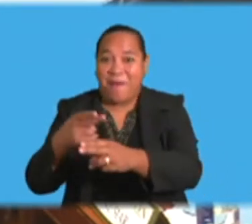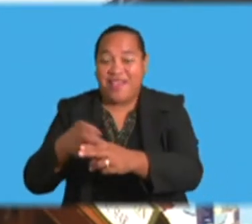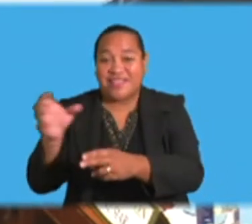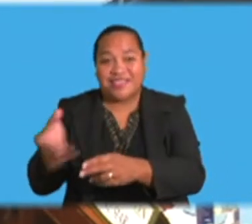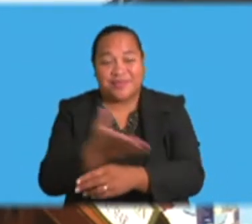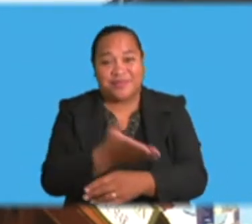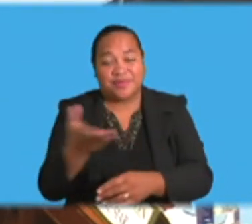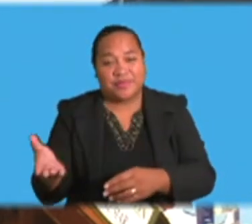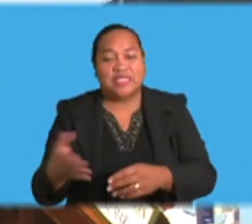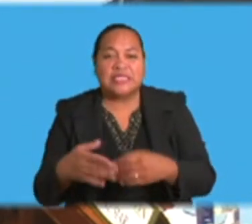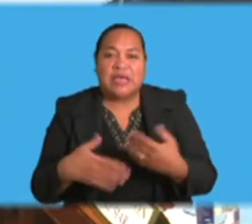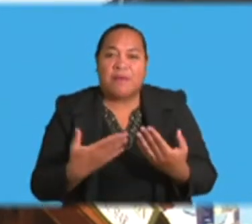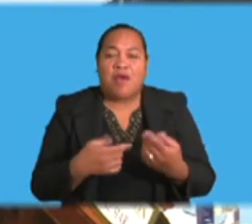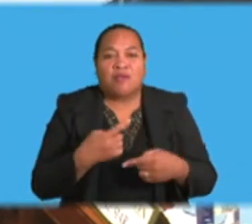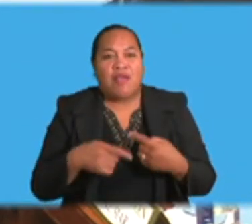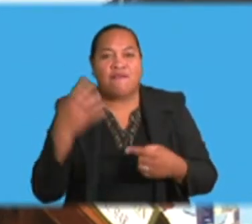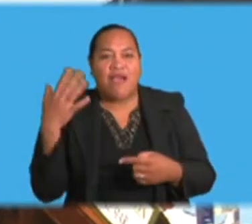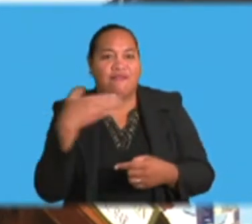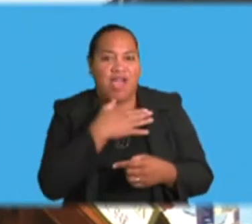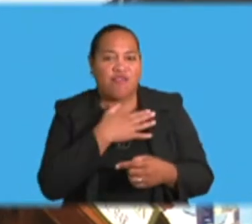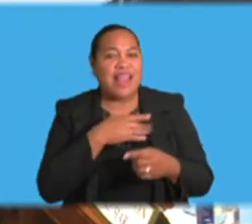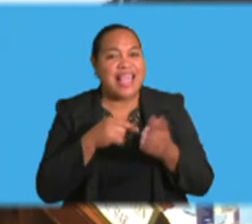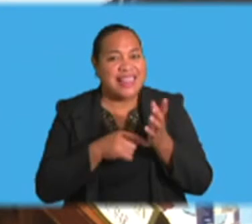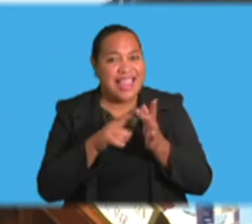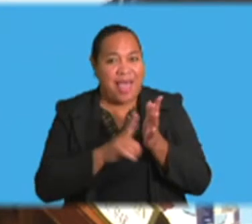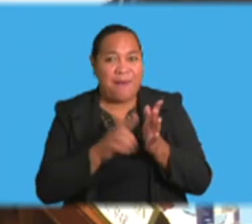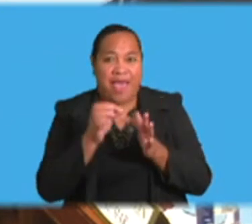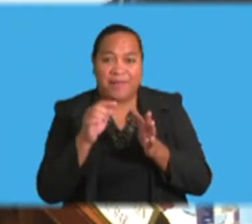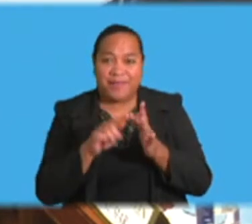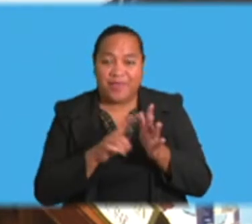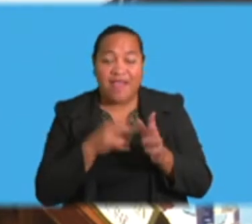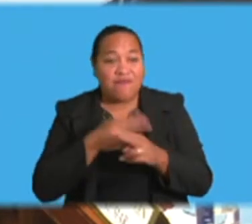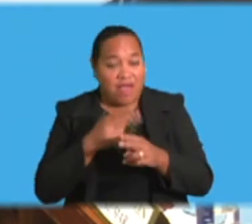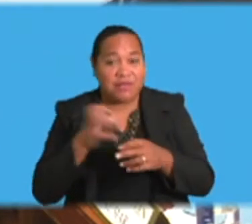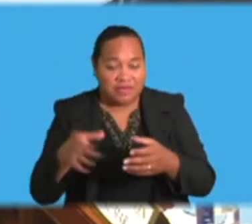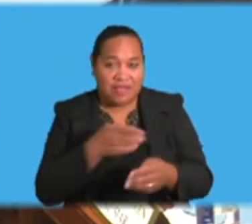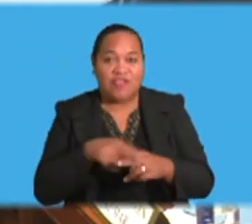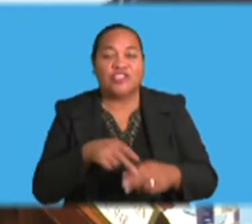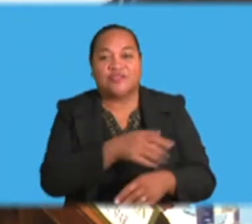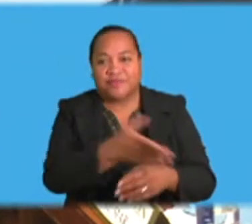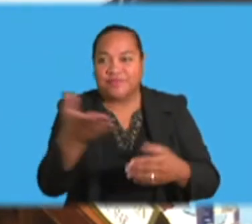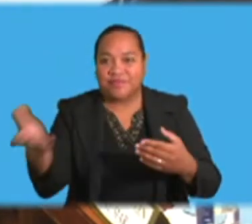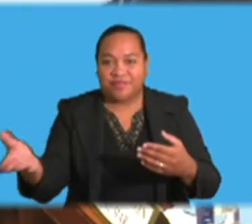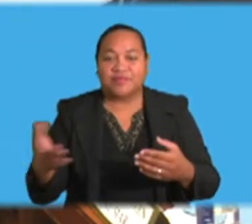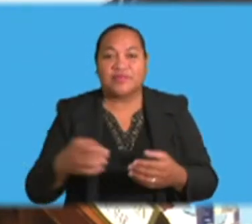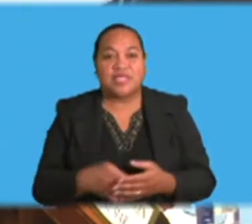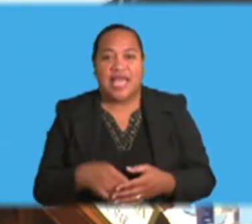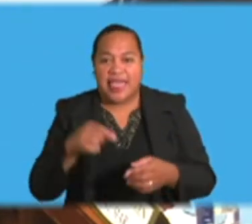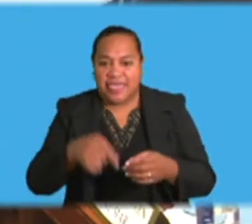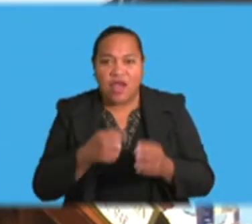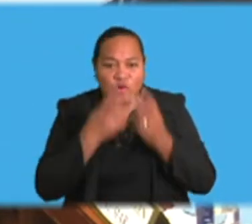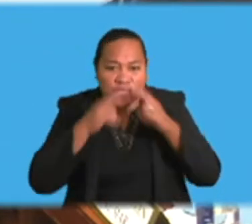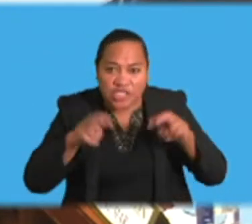There is close to 500 tilapia farmers in Fiji now. The government hatchery at Ndurulolo Research Station